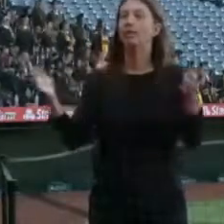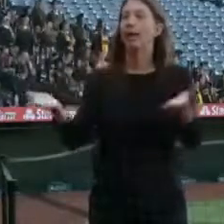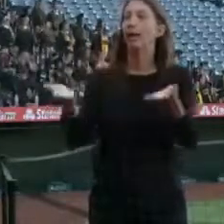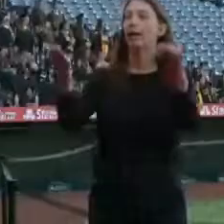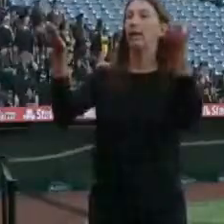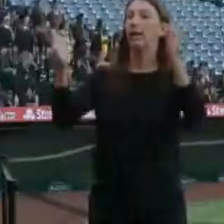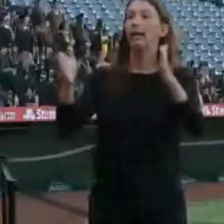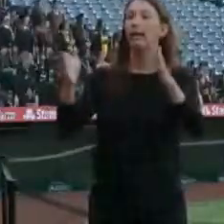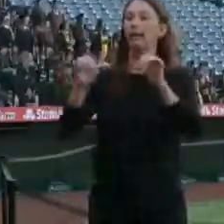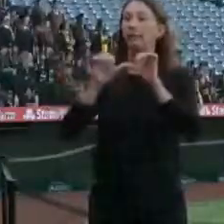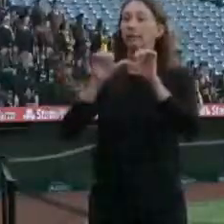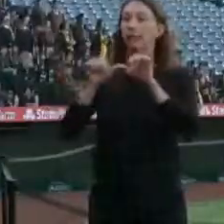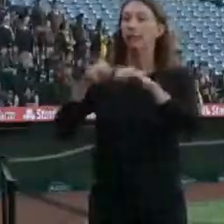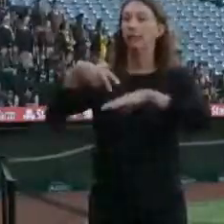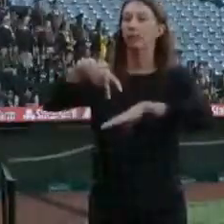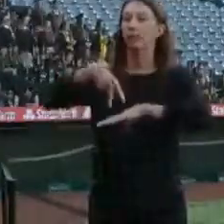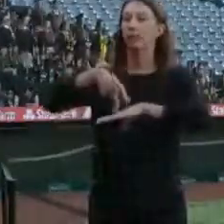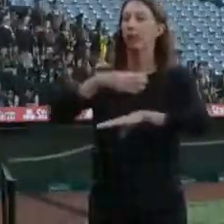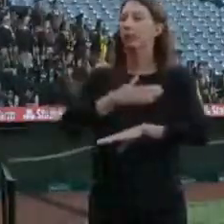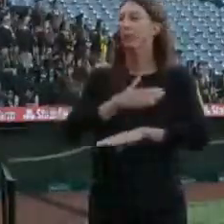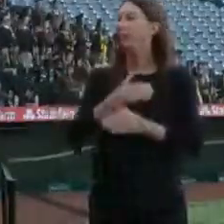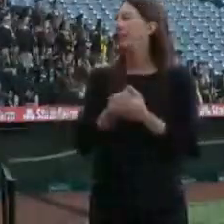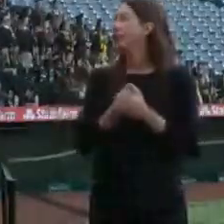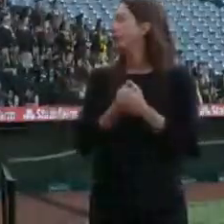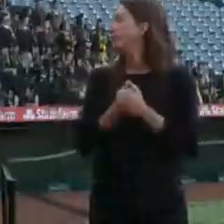please remain standing.